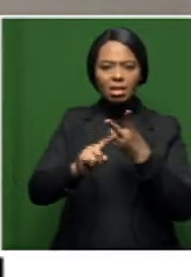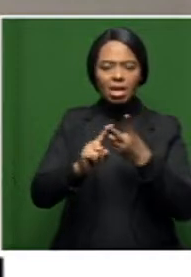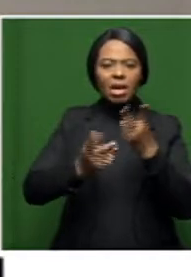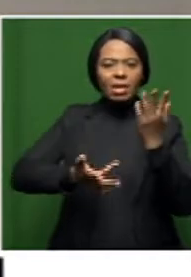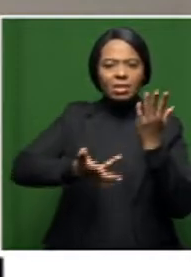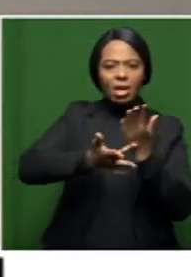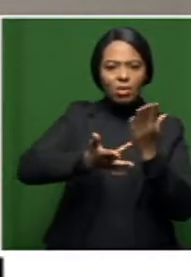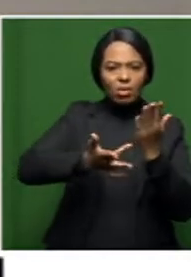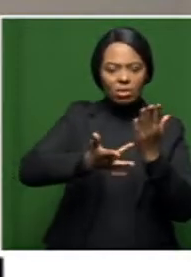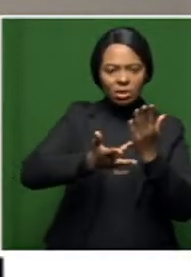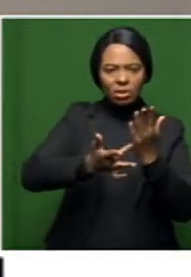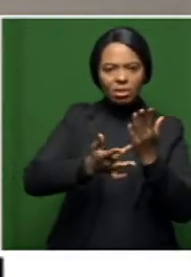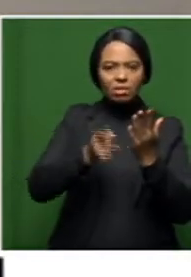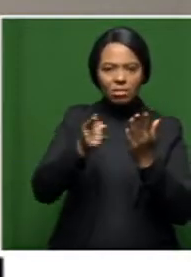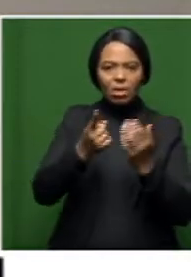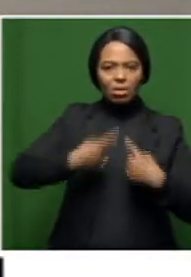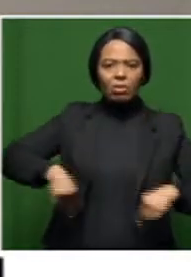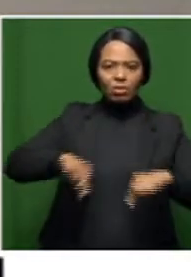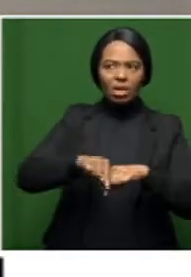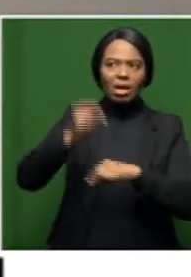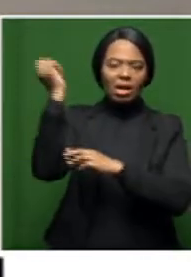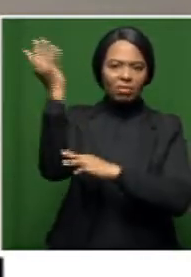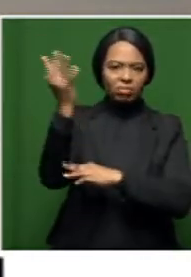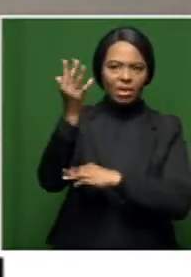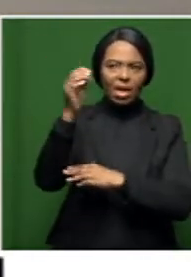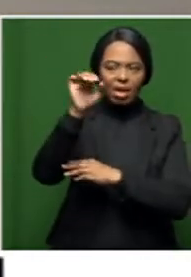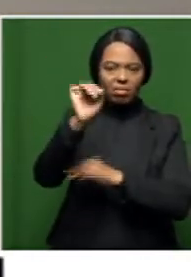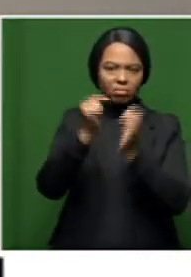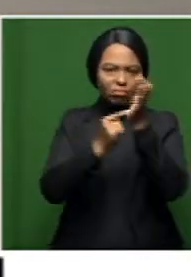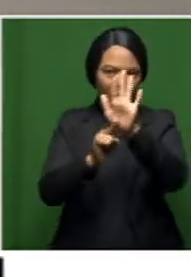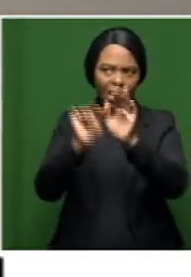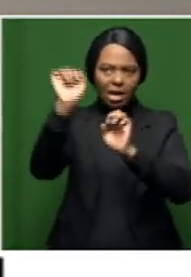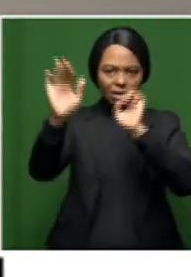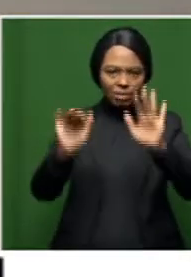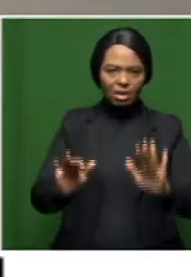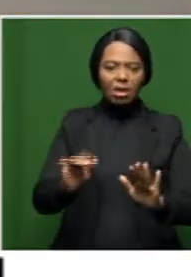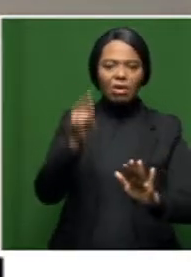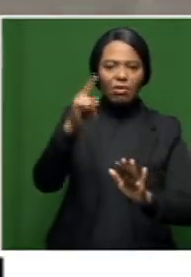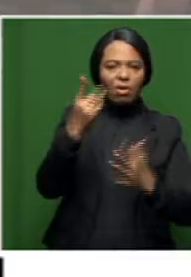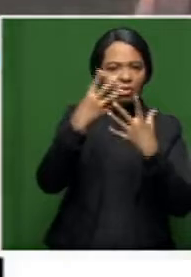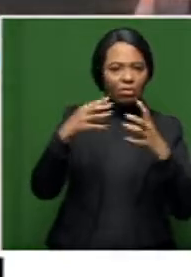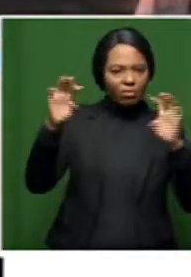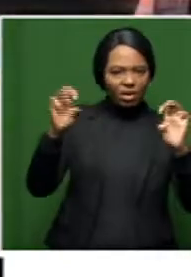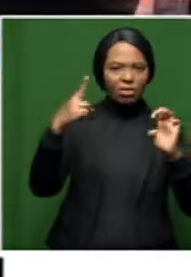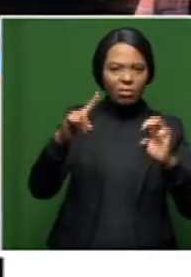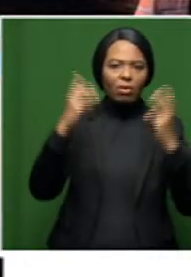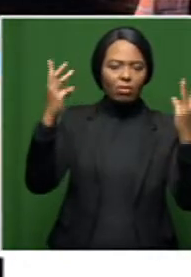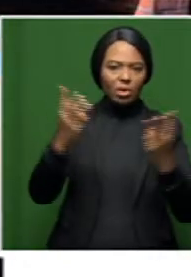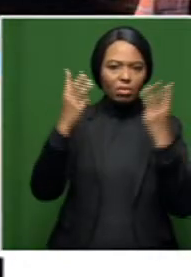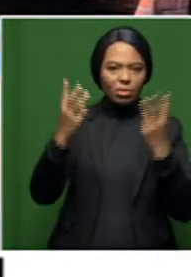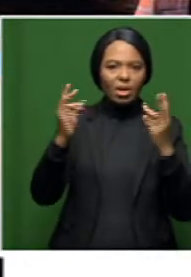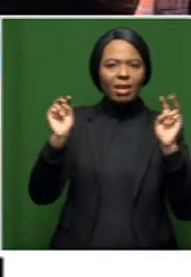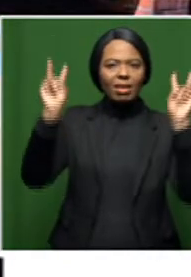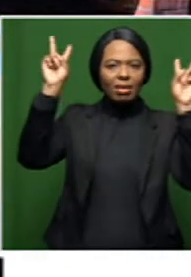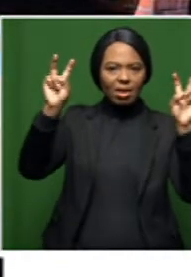we present exhibitions for the public for free, which are researched and put together around a theme. And the